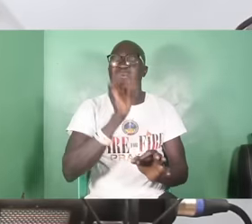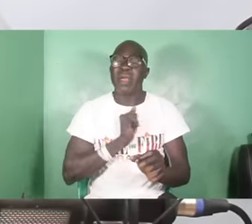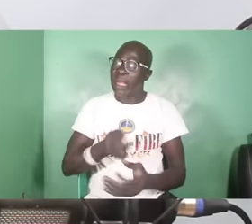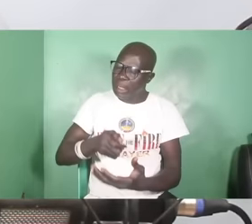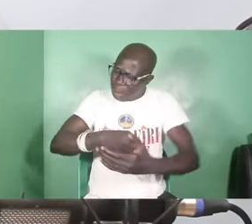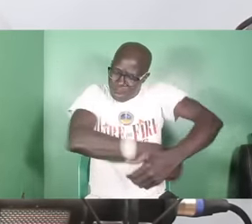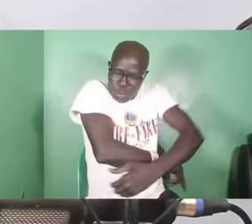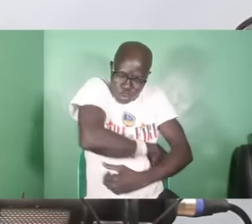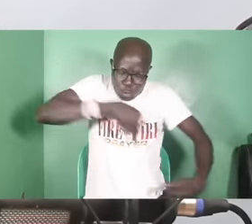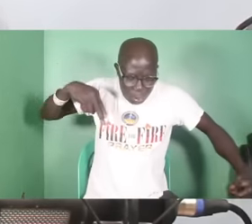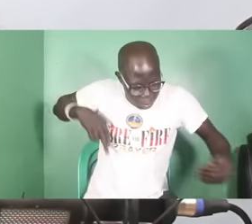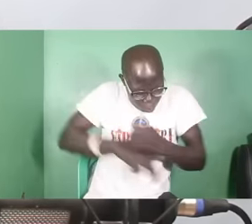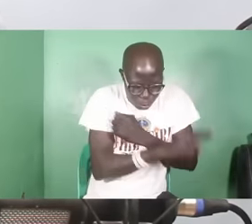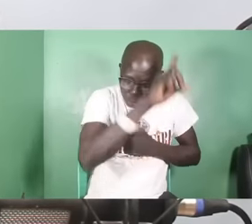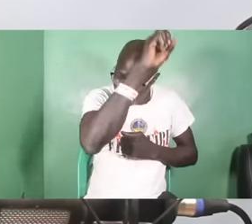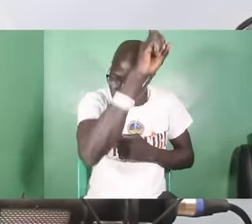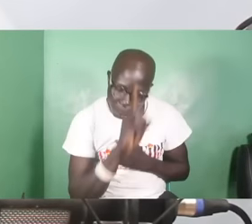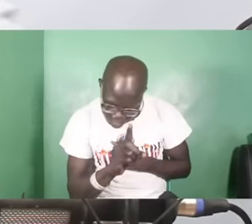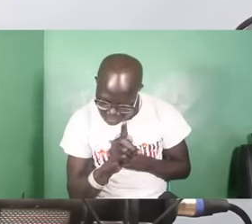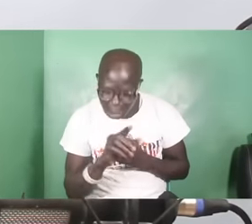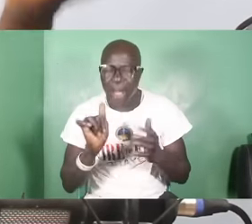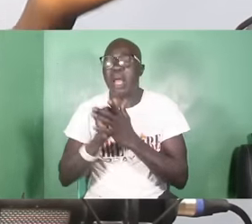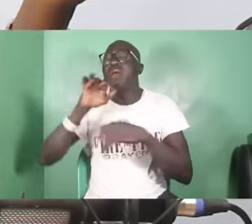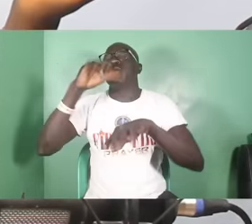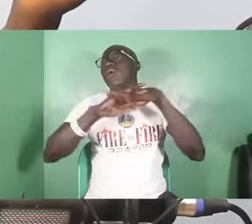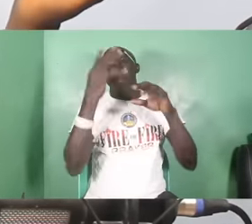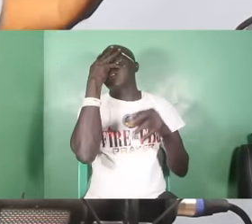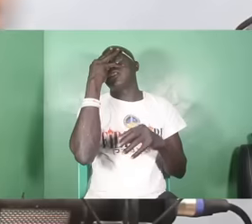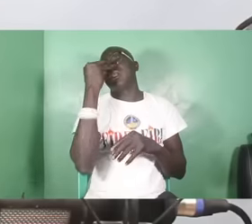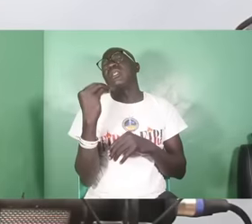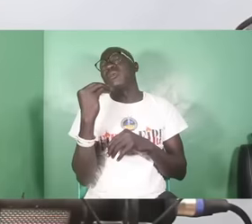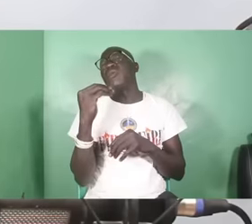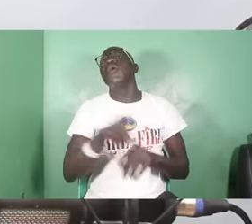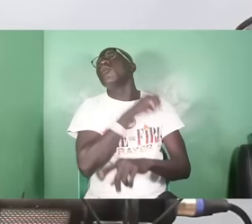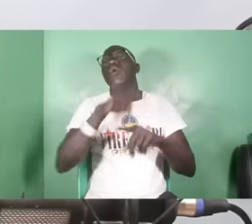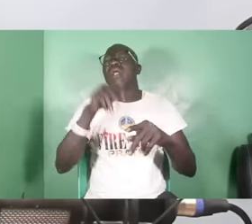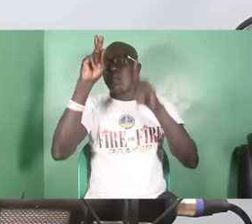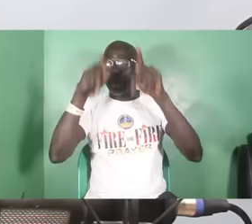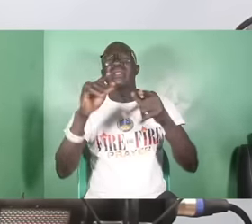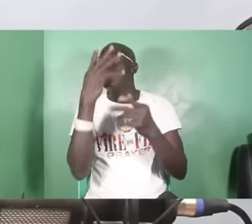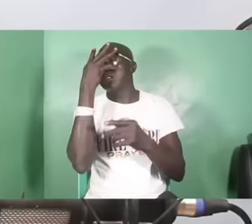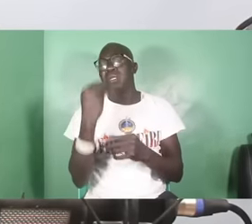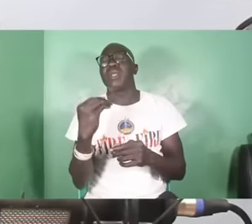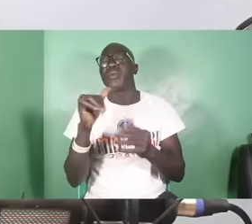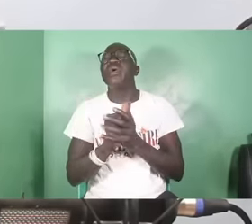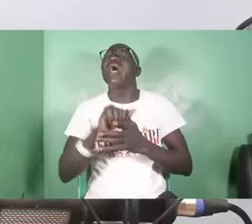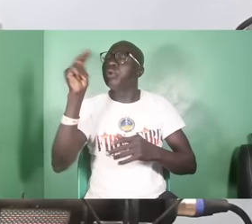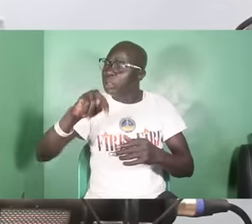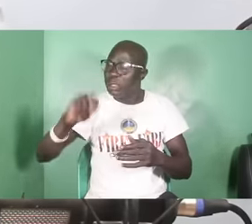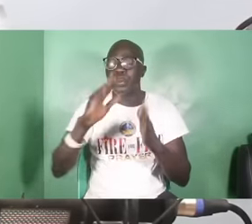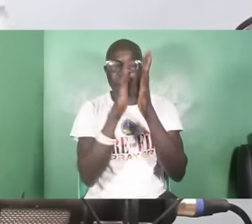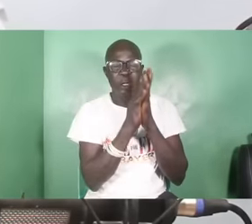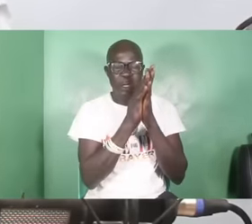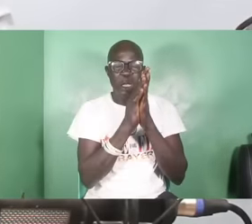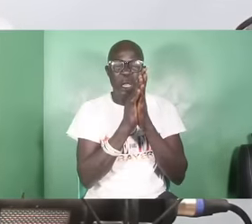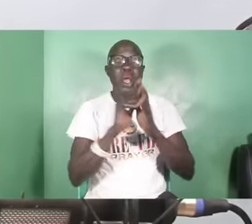kan I will use the people they eat as a marker lo ni orun na ne in the sleep ngba ti yan ba sun ne when you sleep le se ni lo adura that's why you